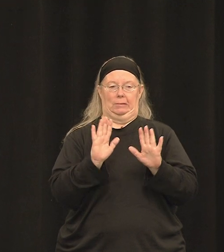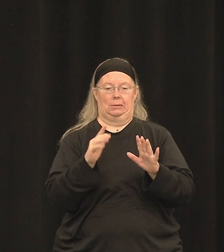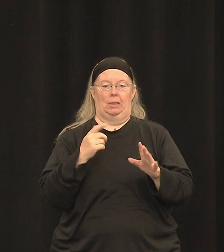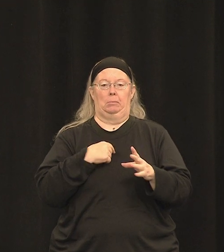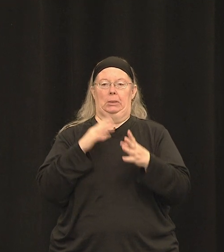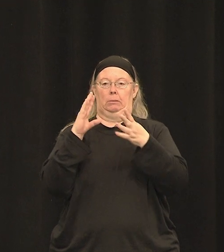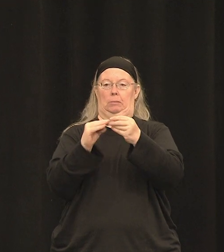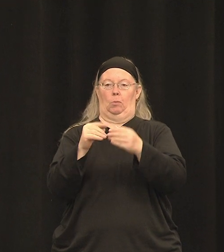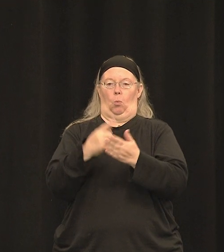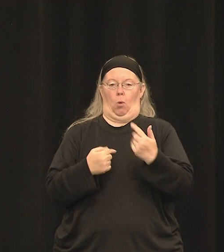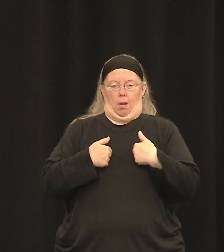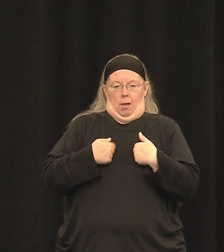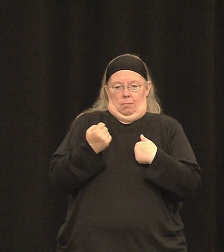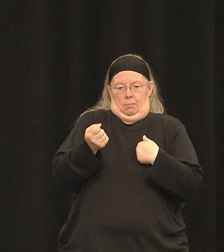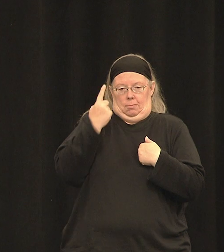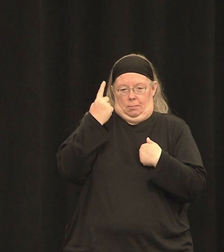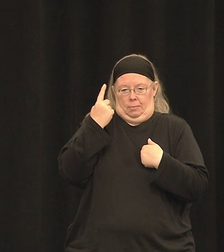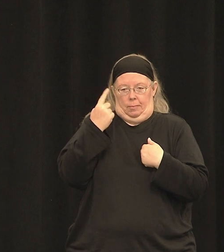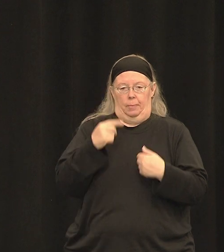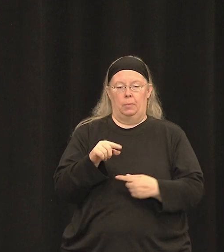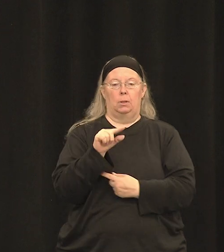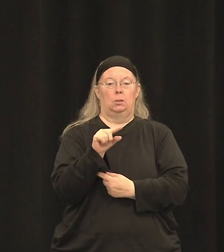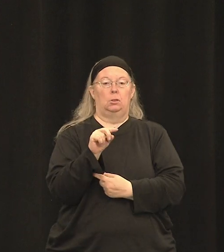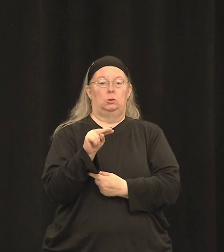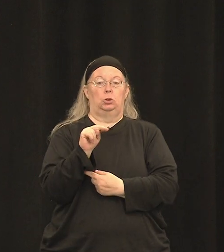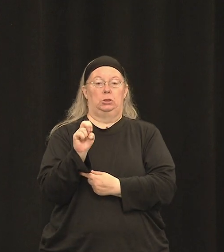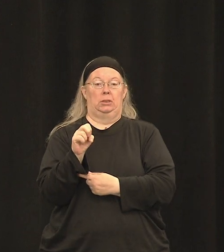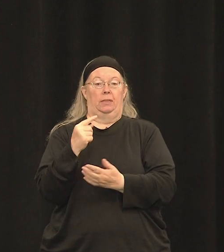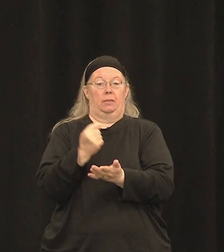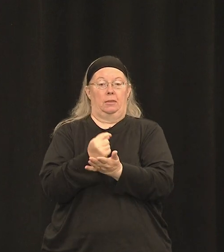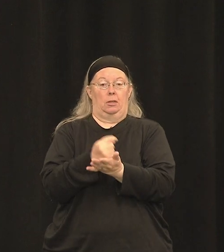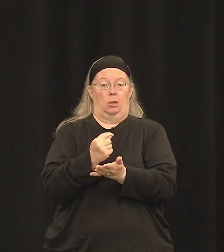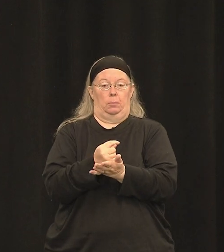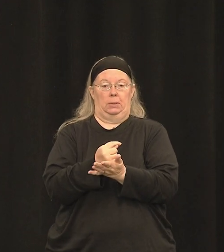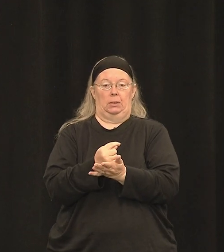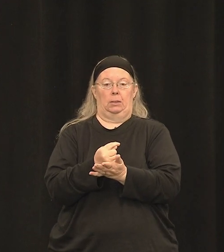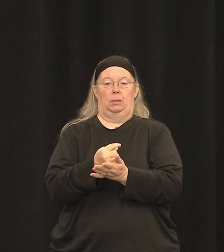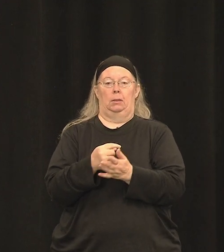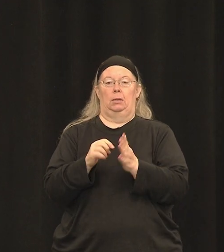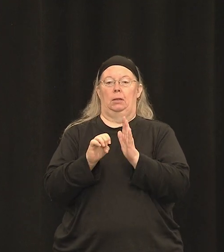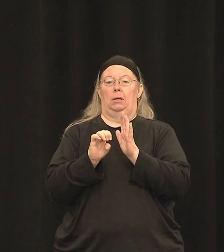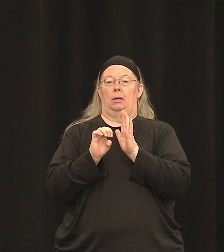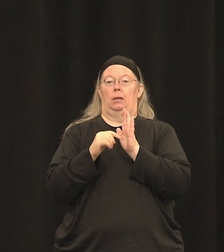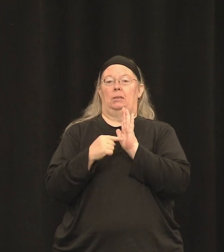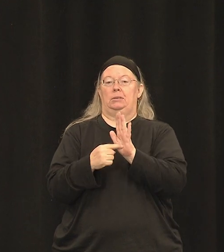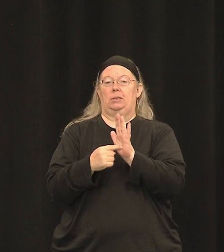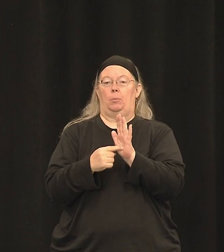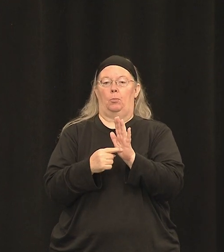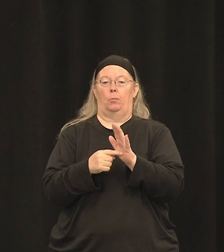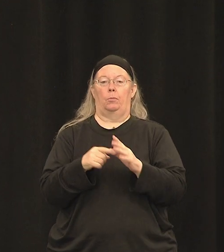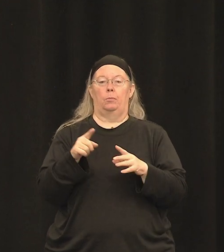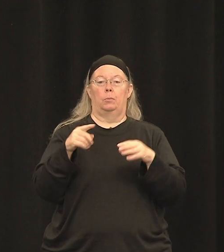gene therapy is like a store that delivers its products, say groceries.